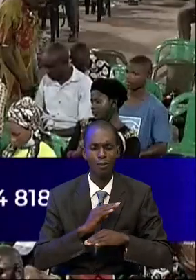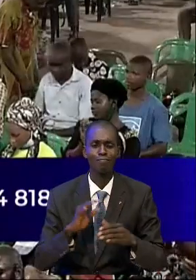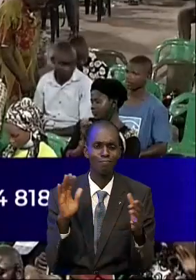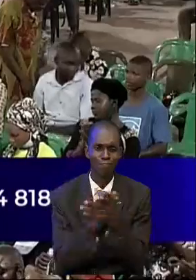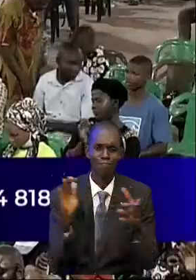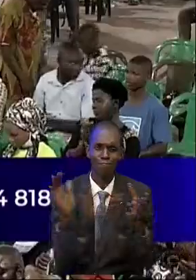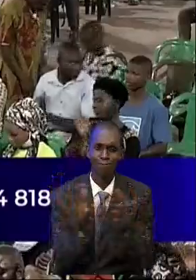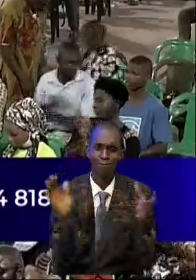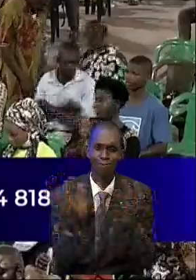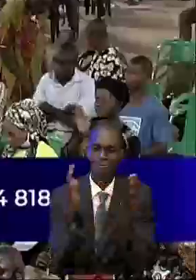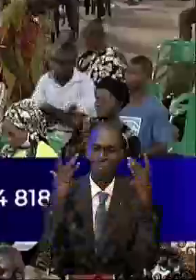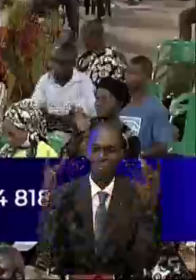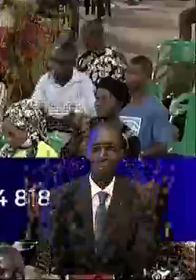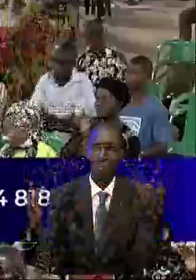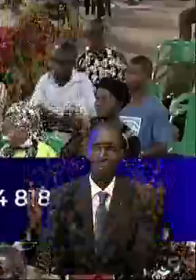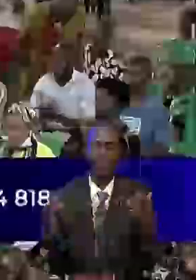is that your clapping?